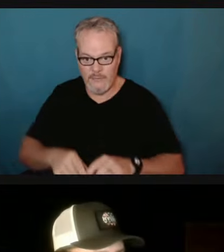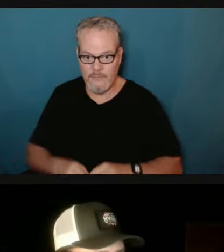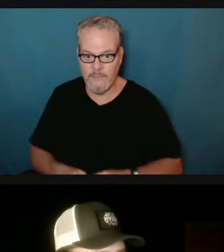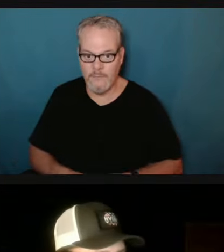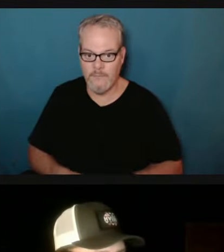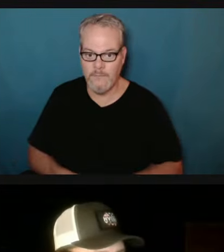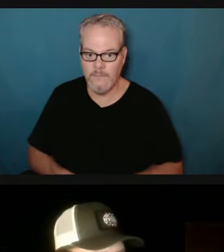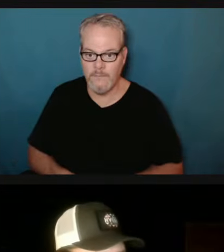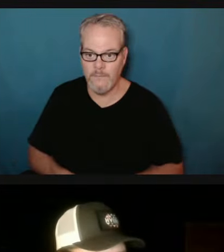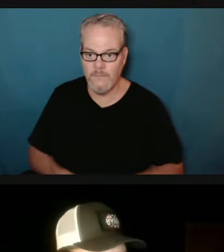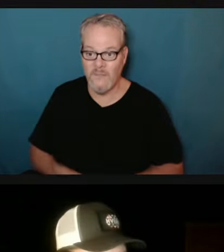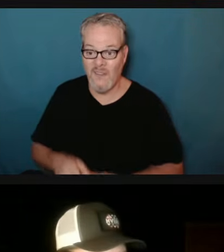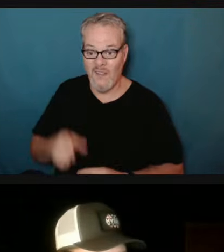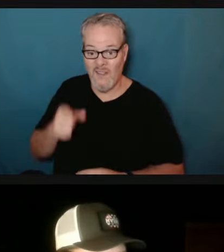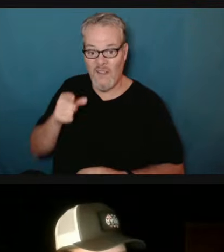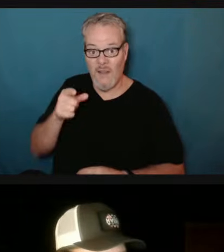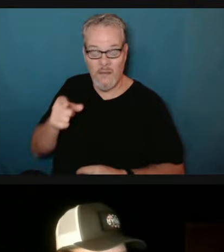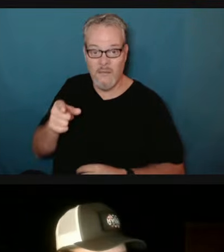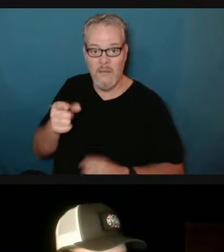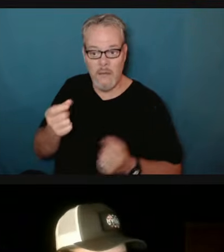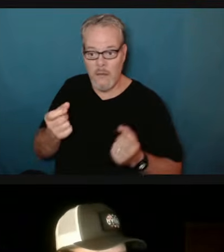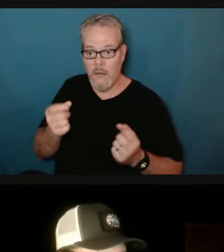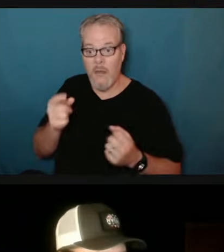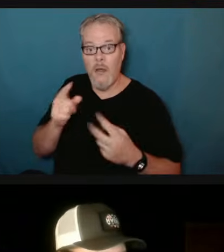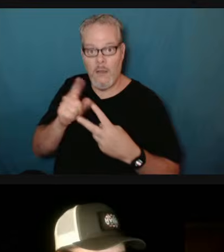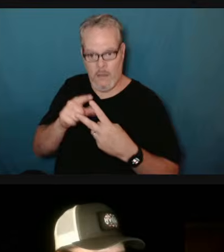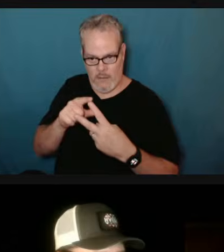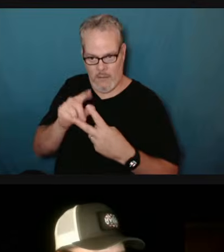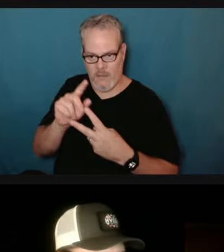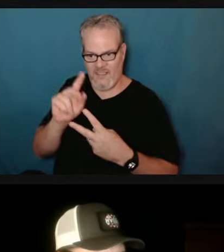earthquake caused eruptions at both Kilauea and Mauna Loa.